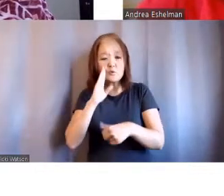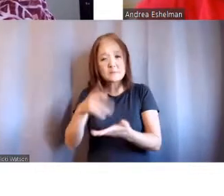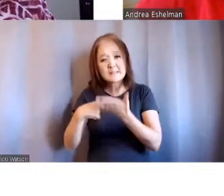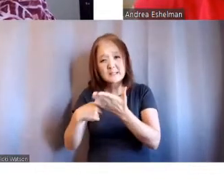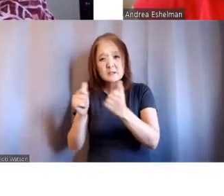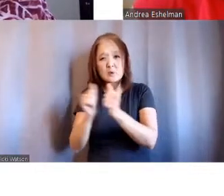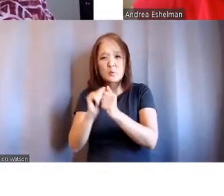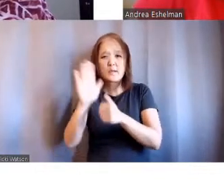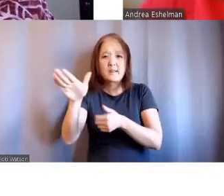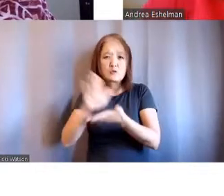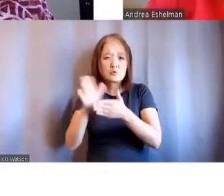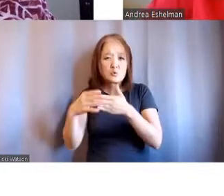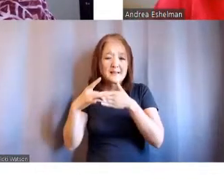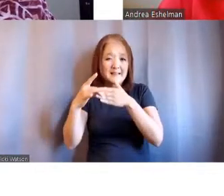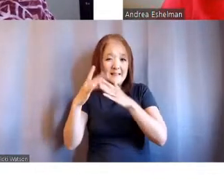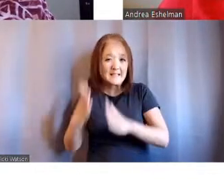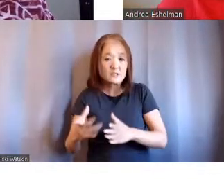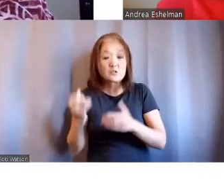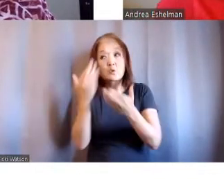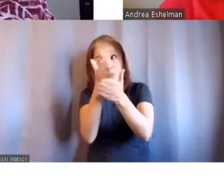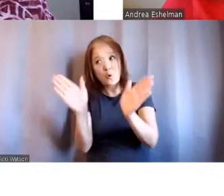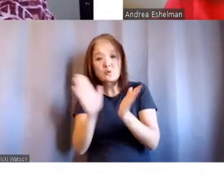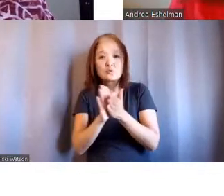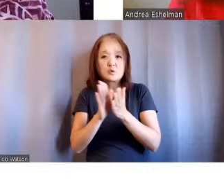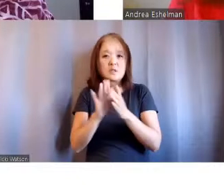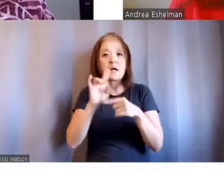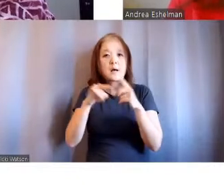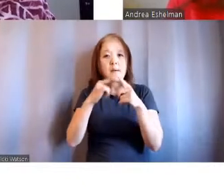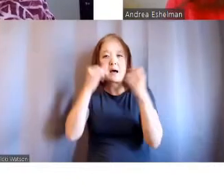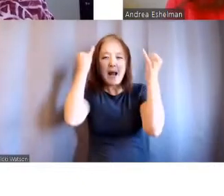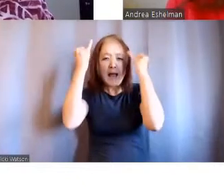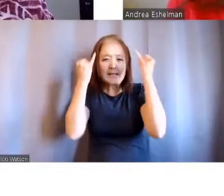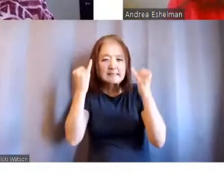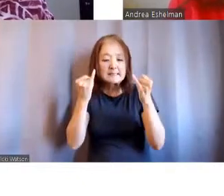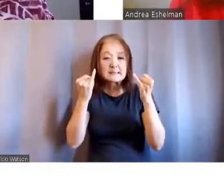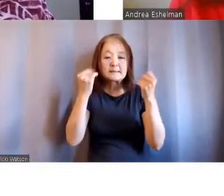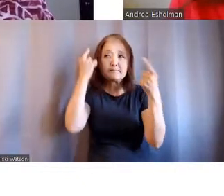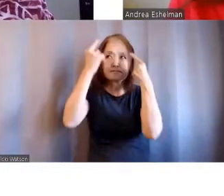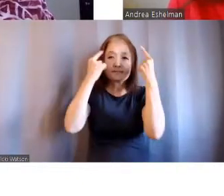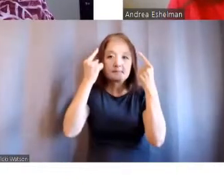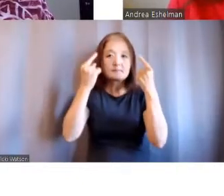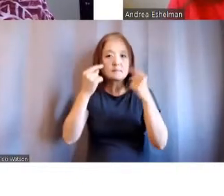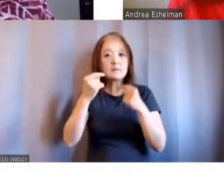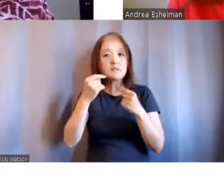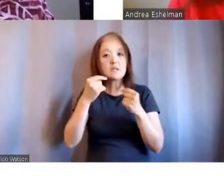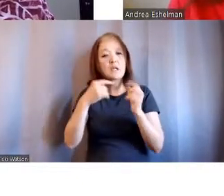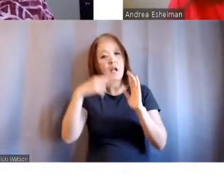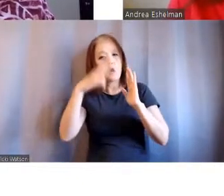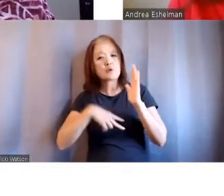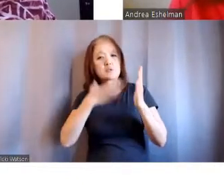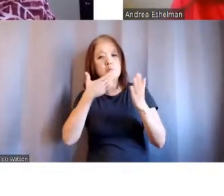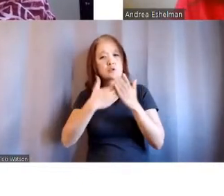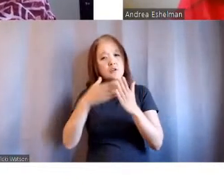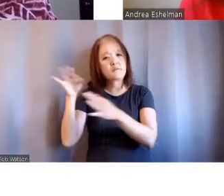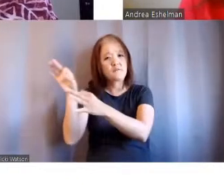whole about ideas and thoughts. And I've seen some really good feedback from various